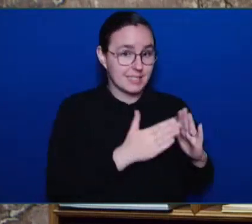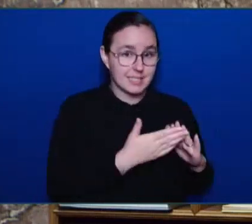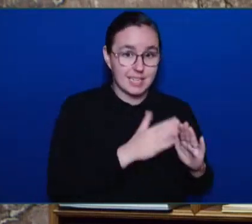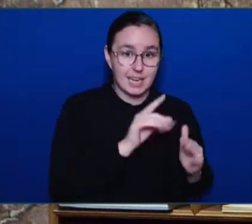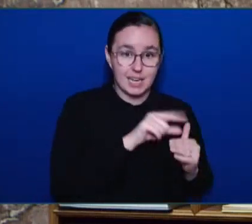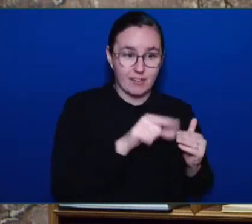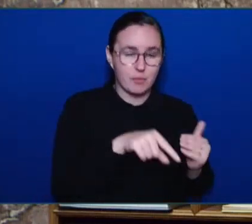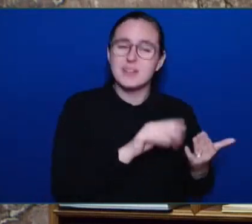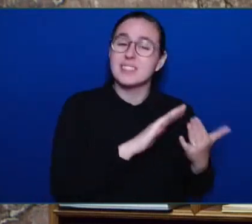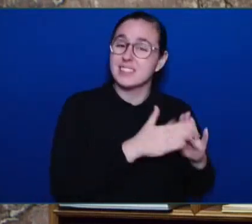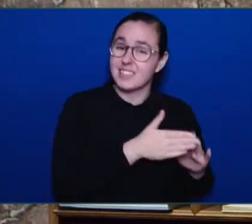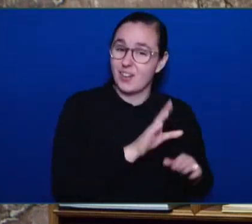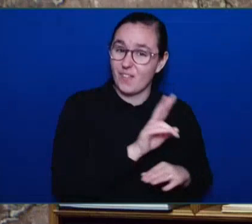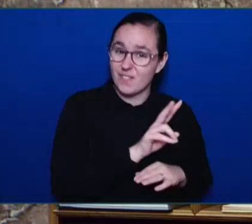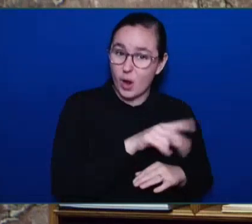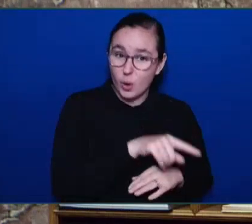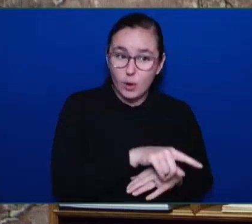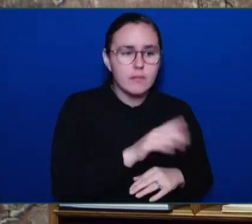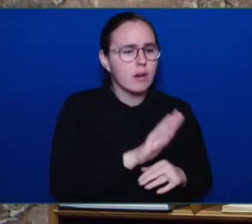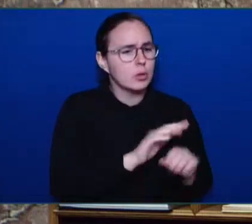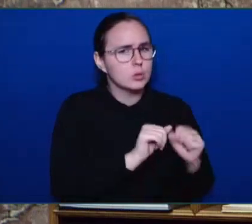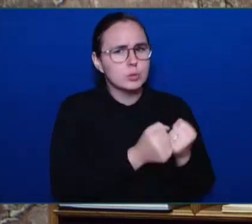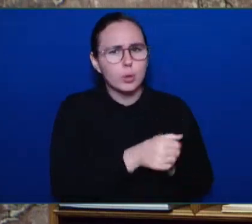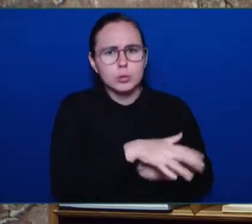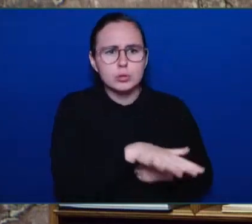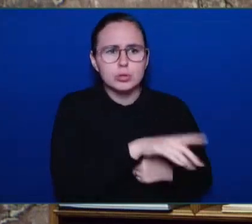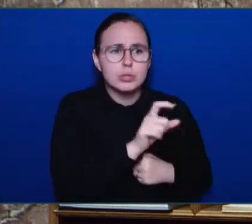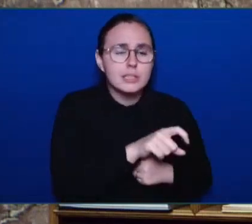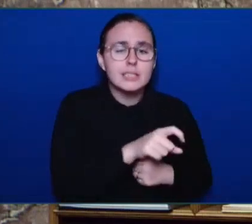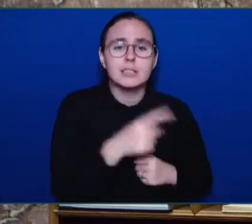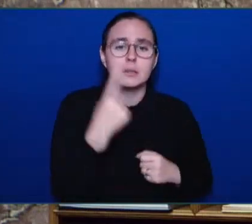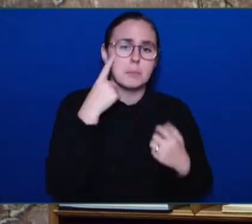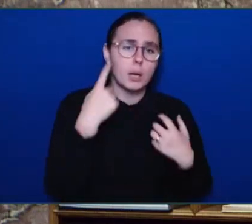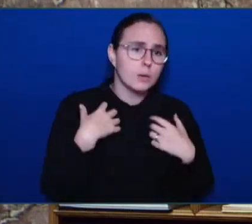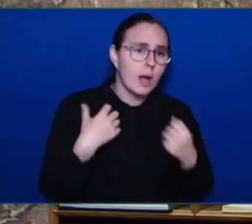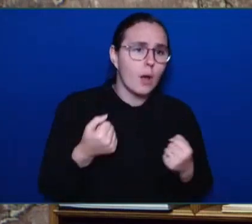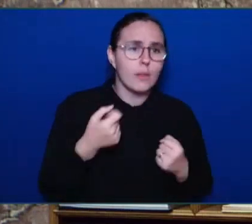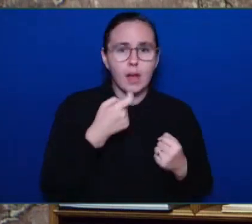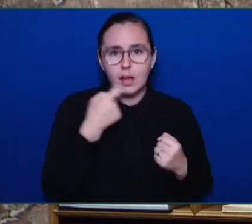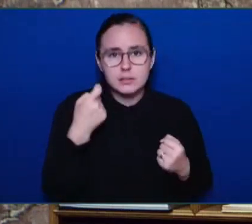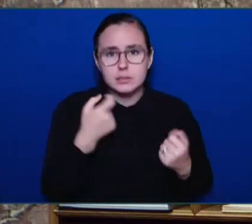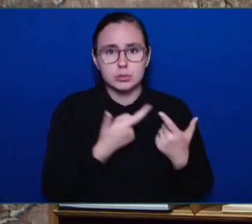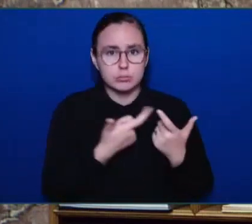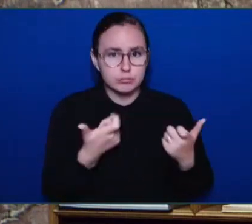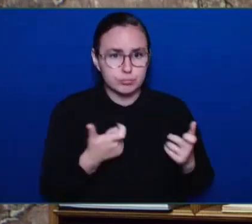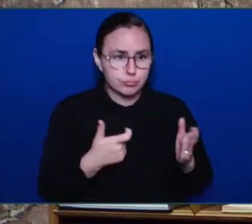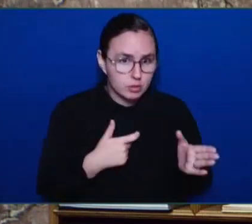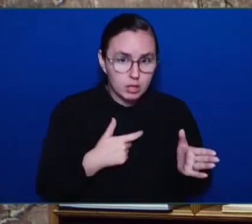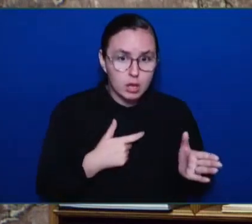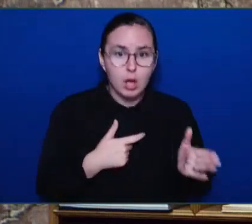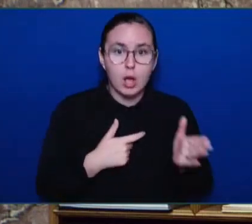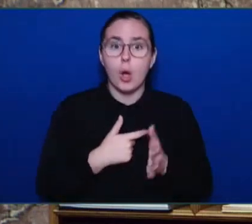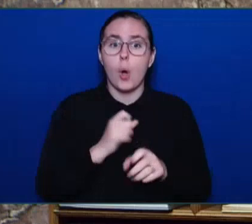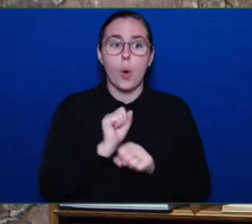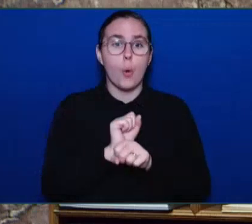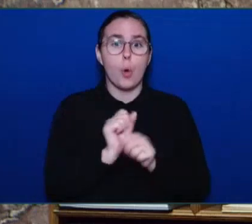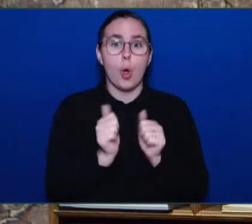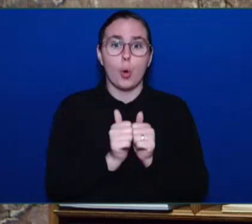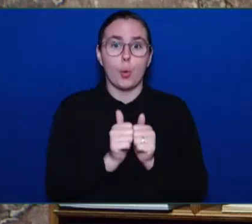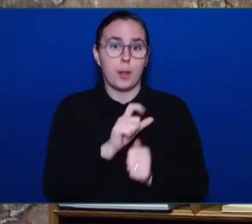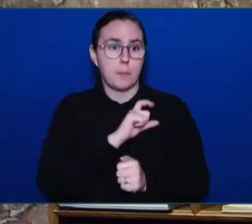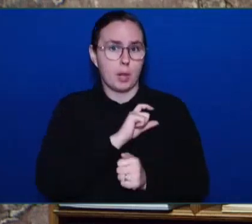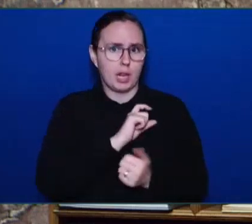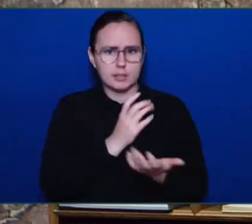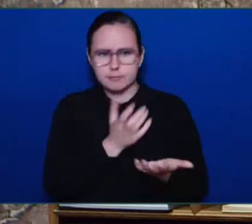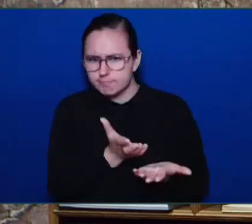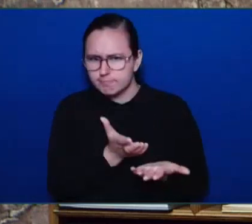addiction. It's working with police to identify the tools and the resources that they need to be able to do these kinds of sting operations, Honourable